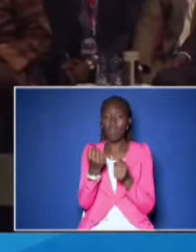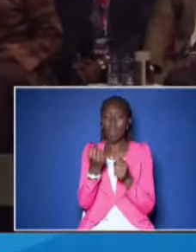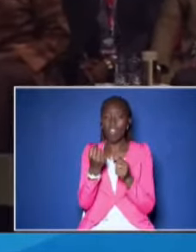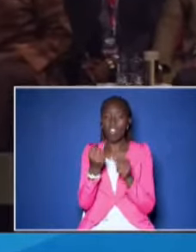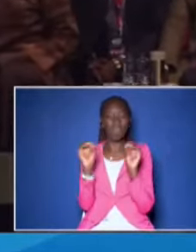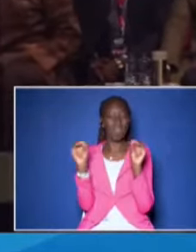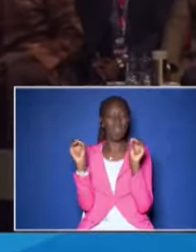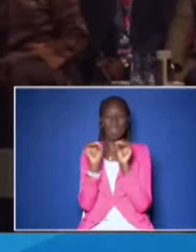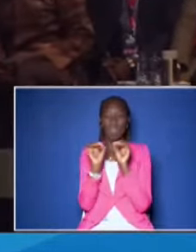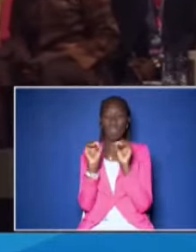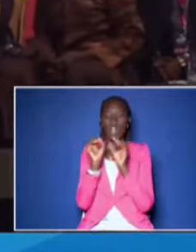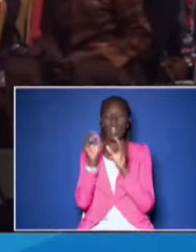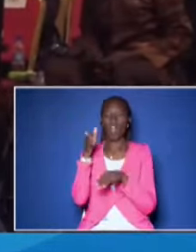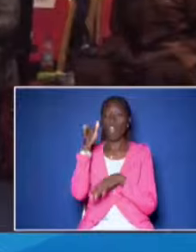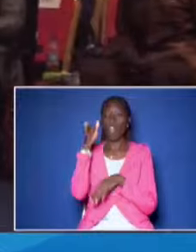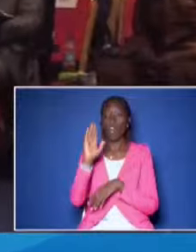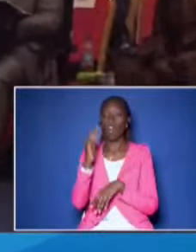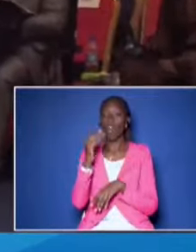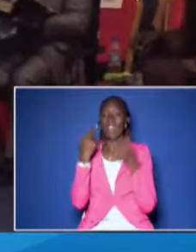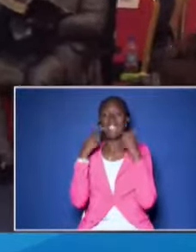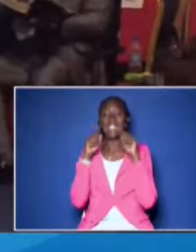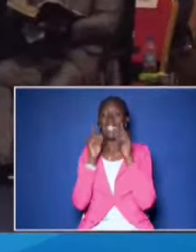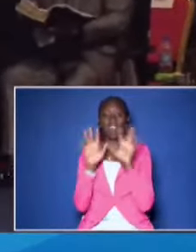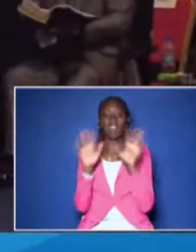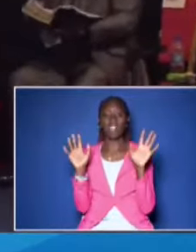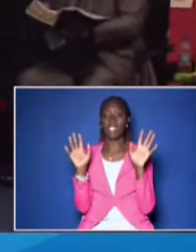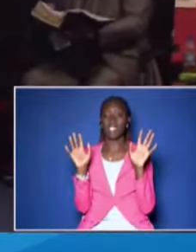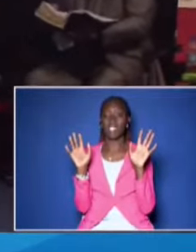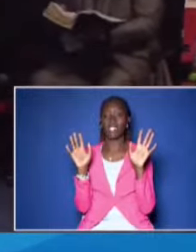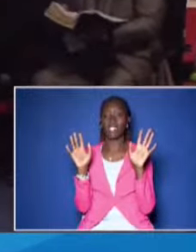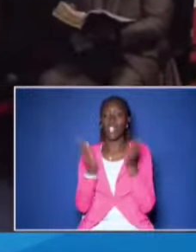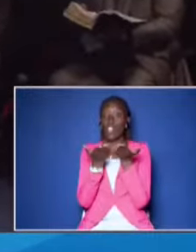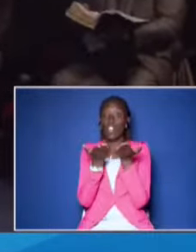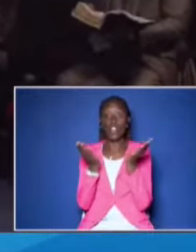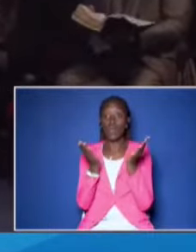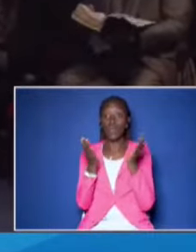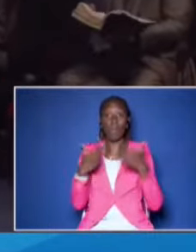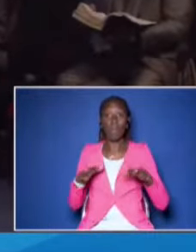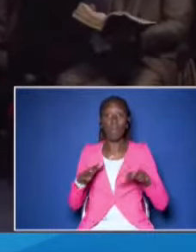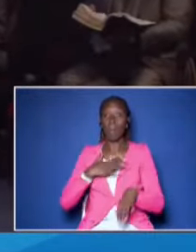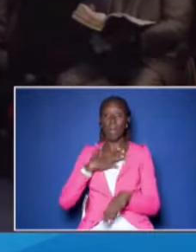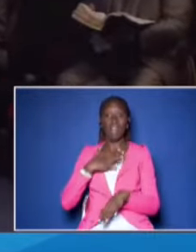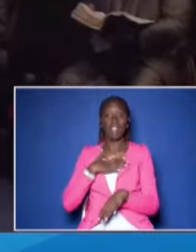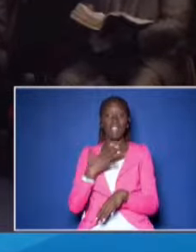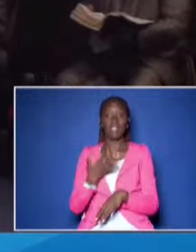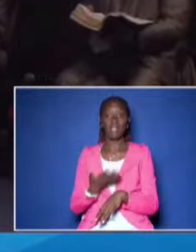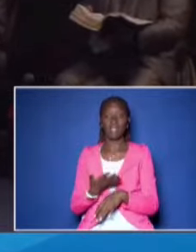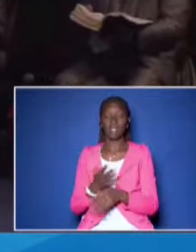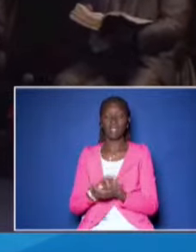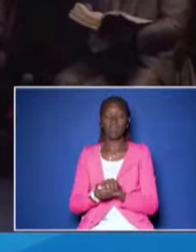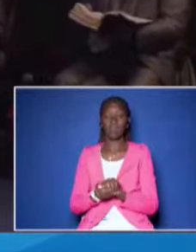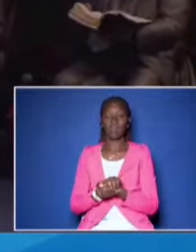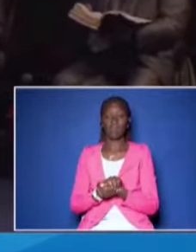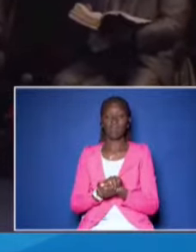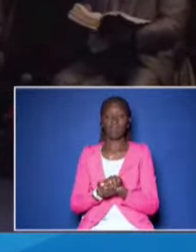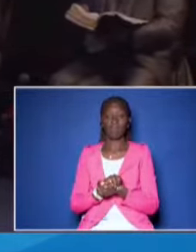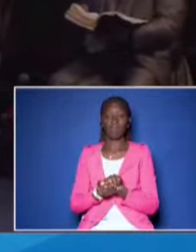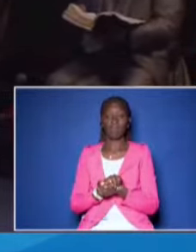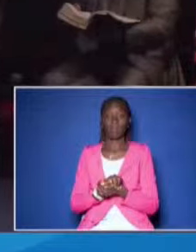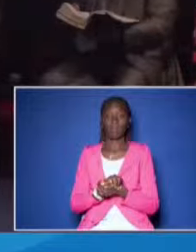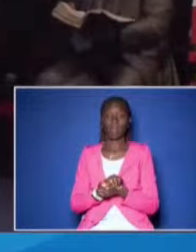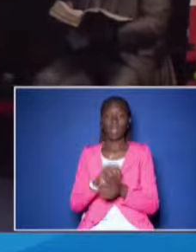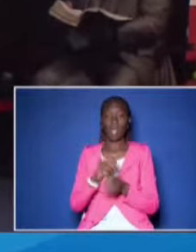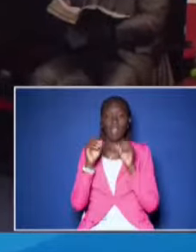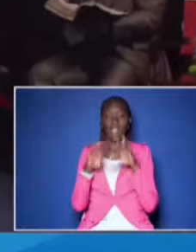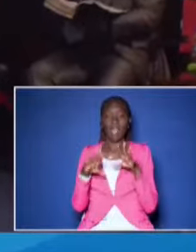out God declared You Are My People nothing